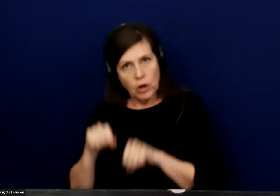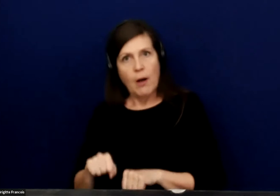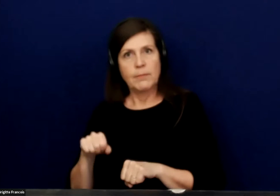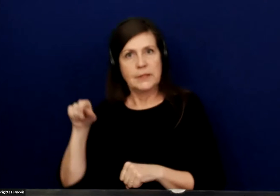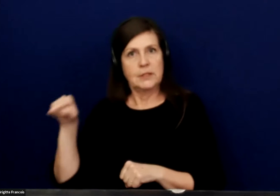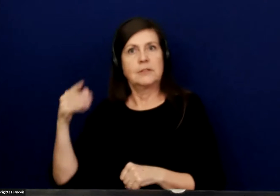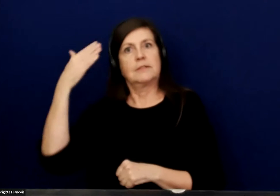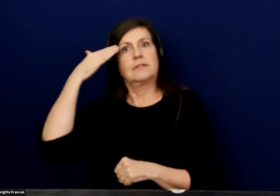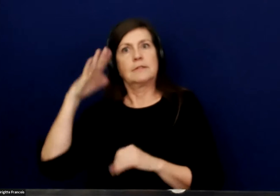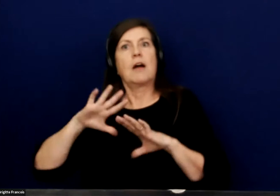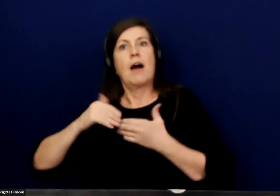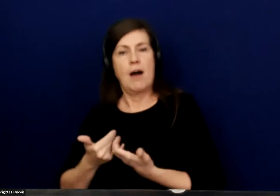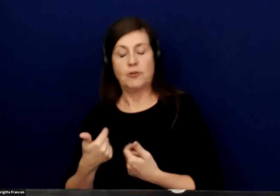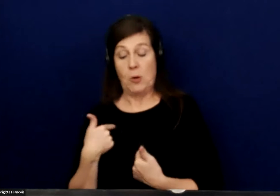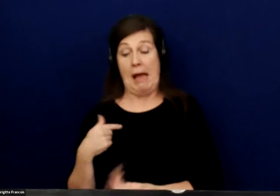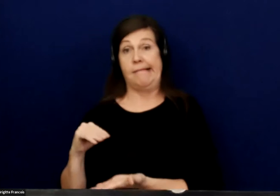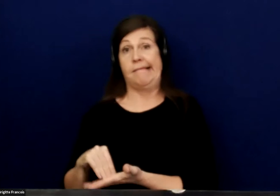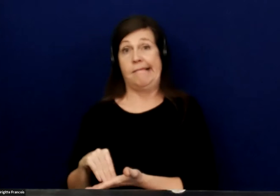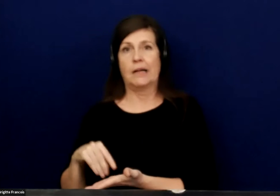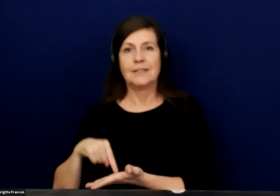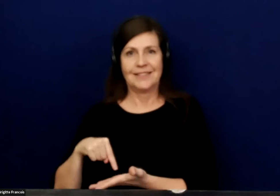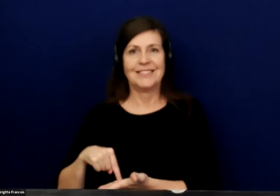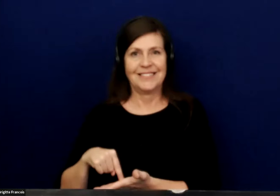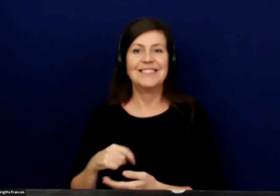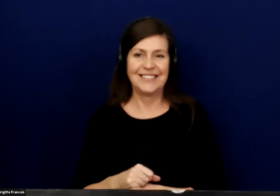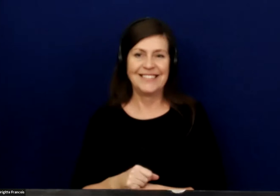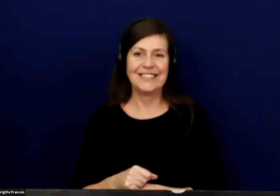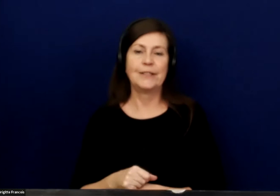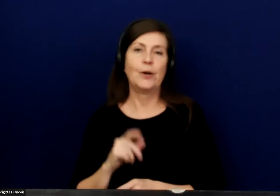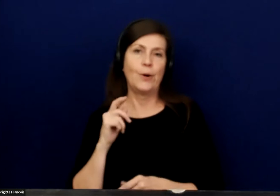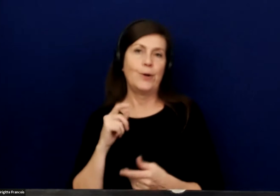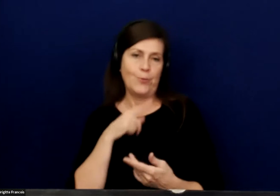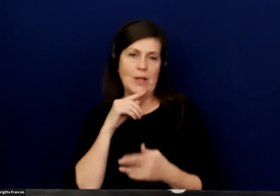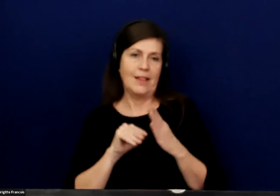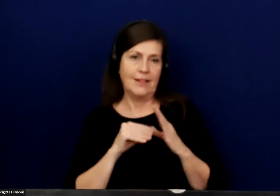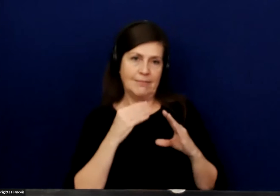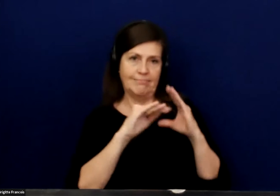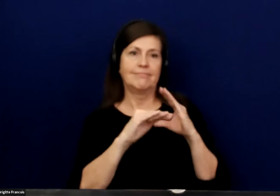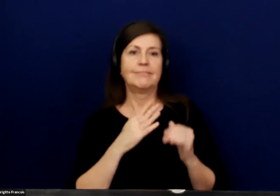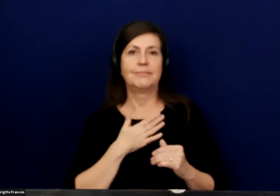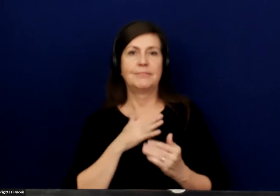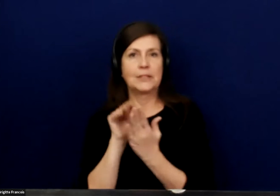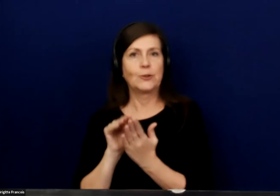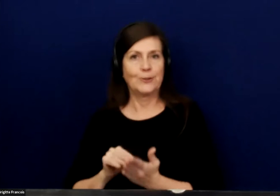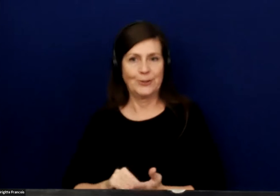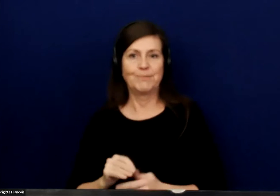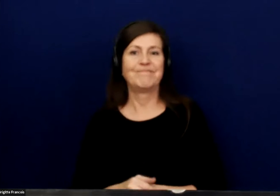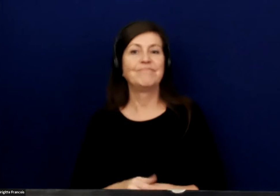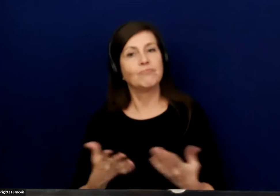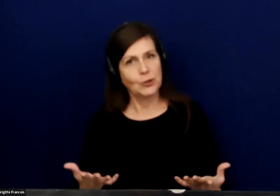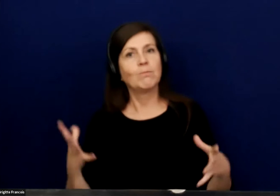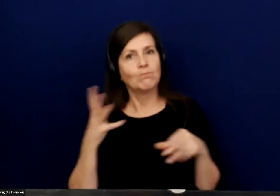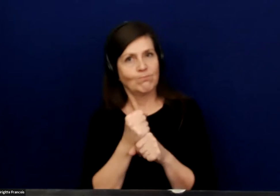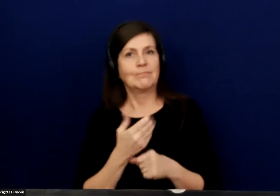make notes about that when I send in my notes. So I think that sums up what the Norwegians